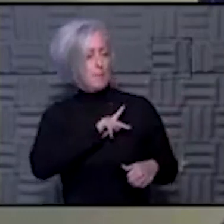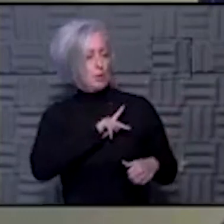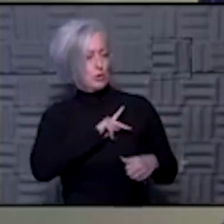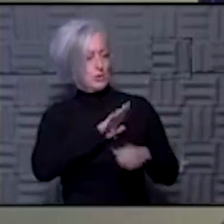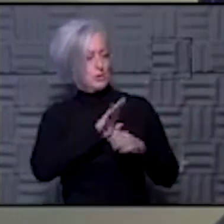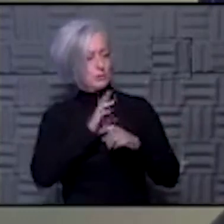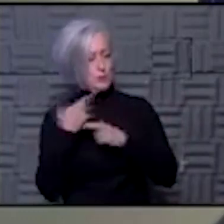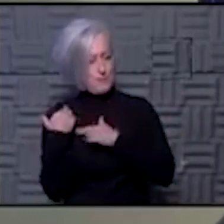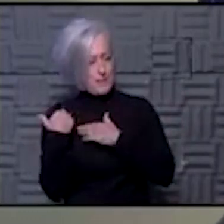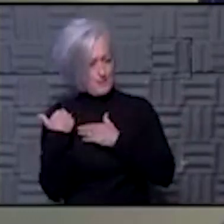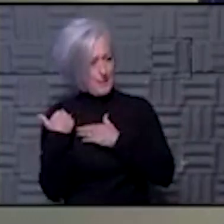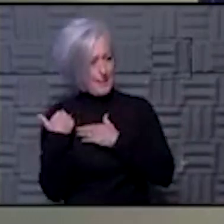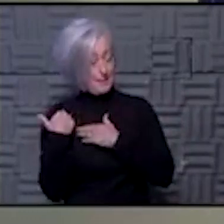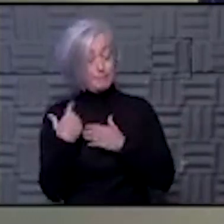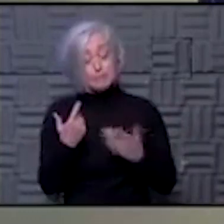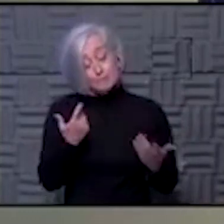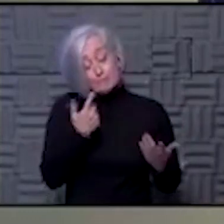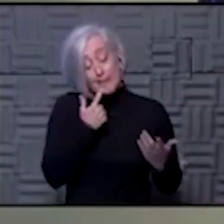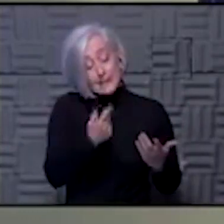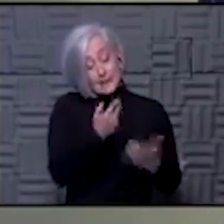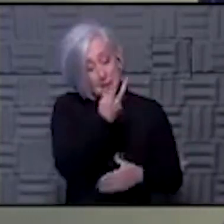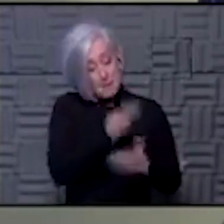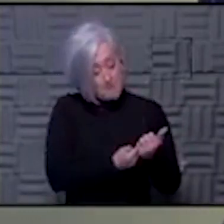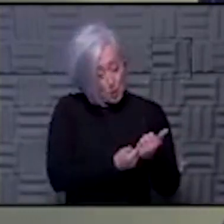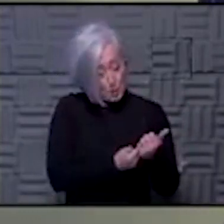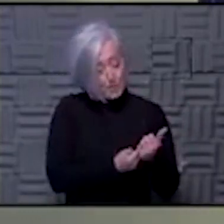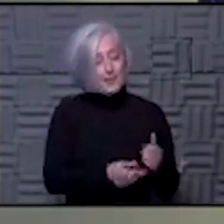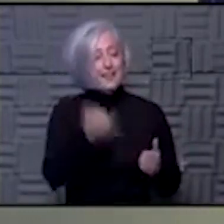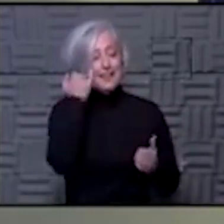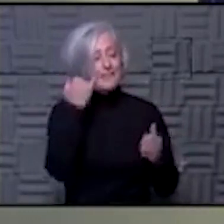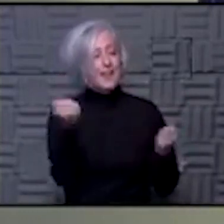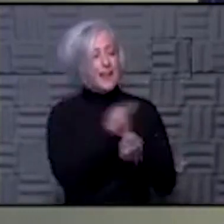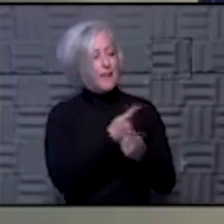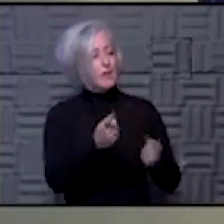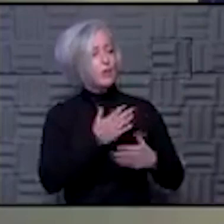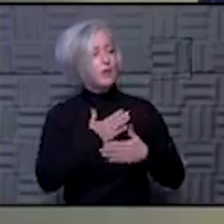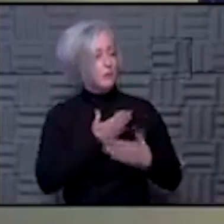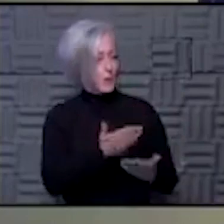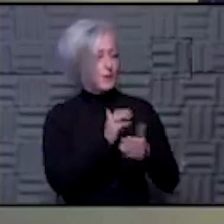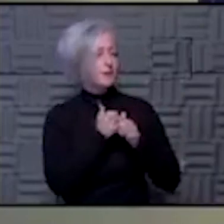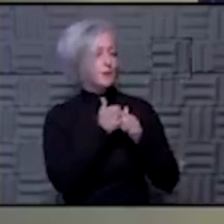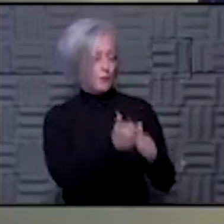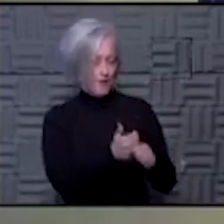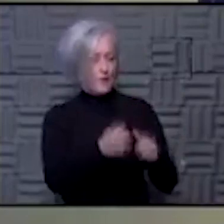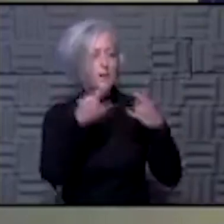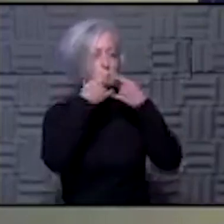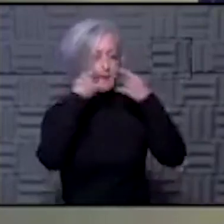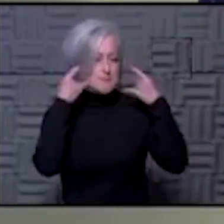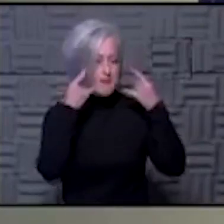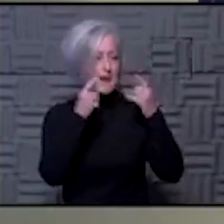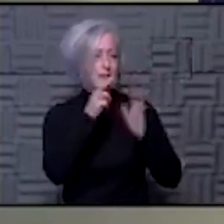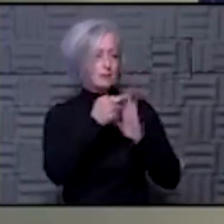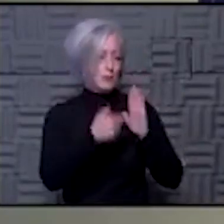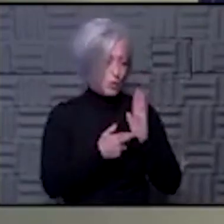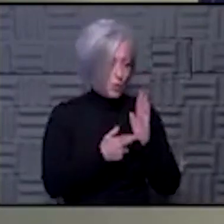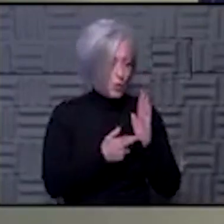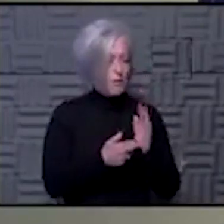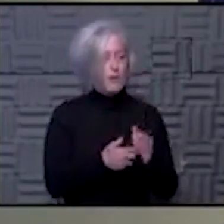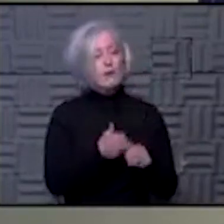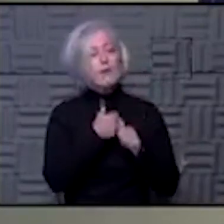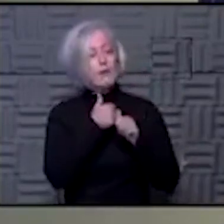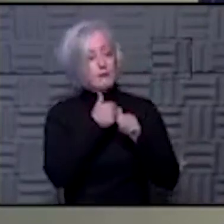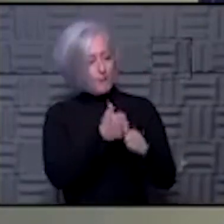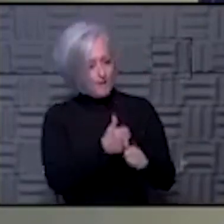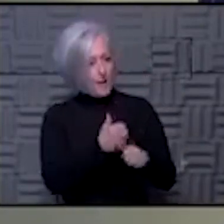both. Each one of us, if we would just simply comply with the mask mandate, follow the protocols of